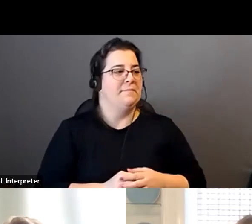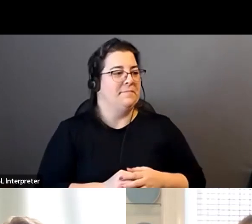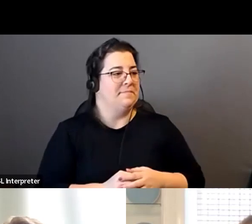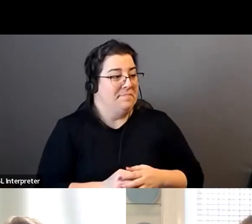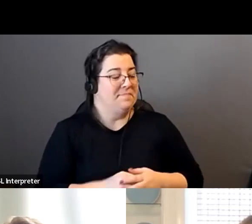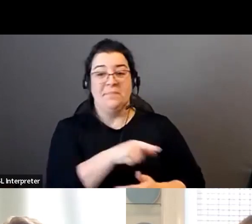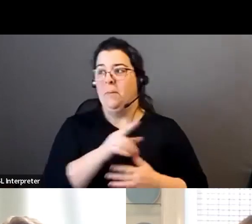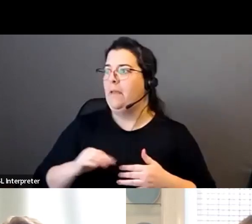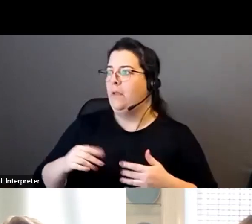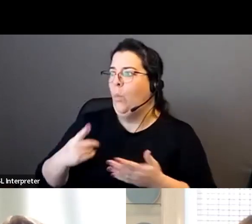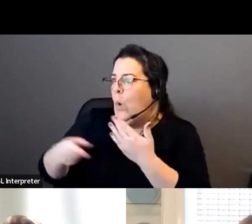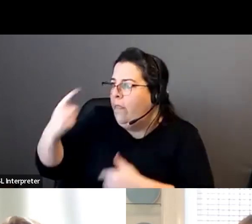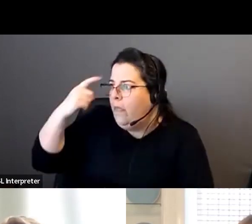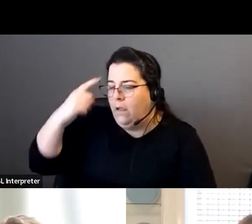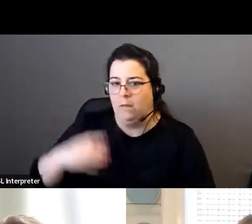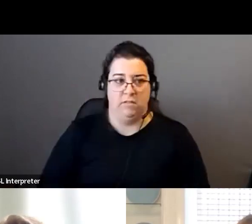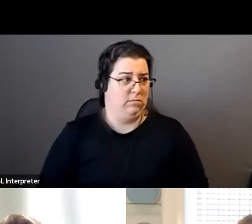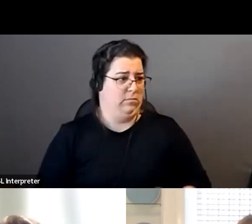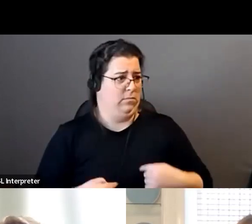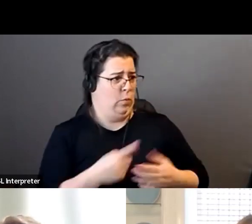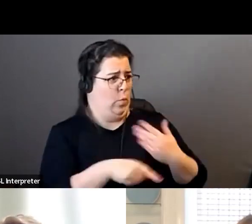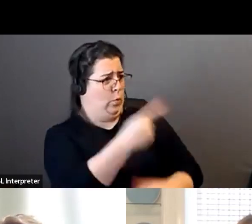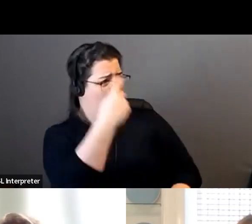You were the star of the show, not me."